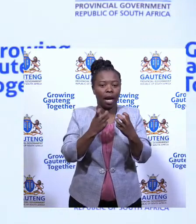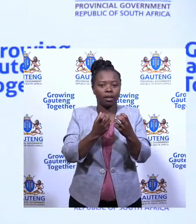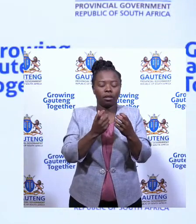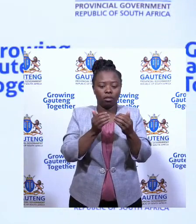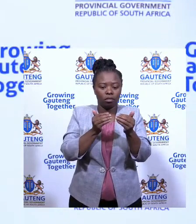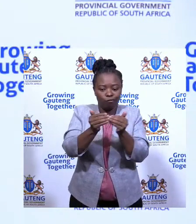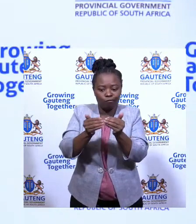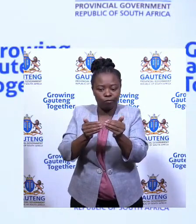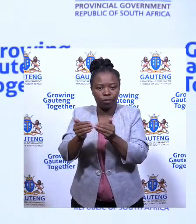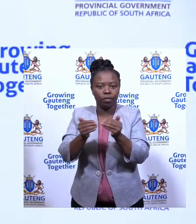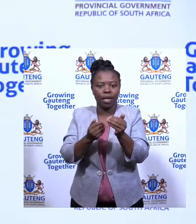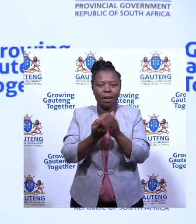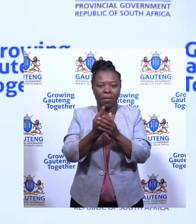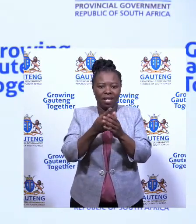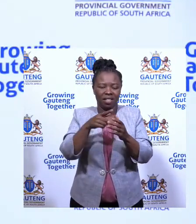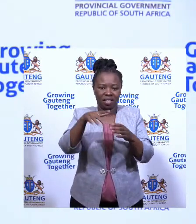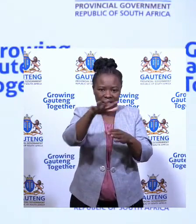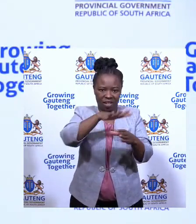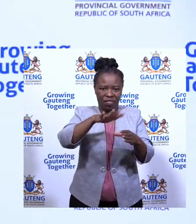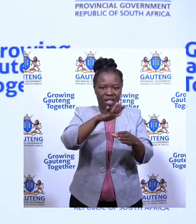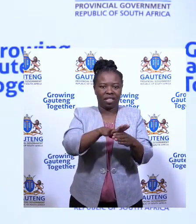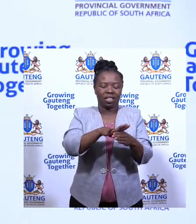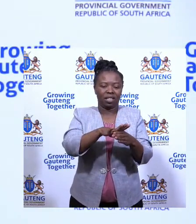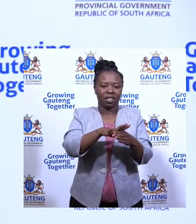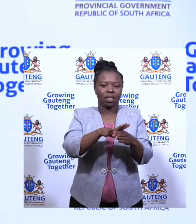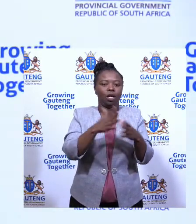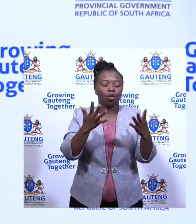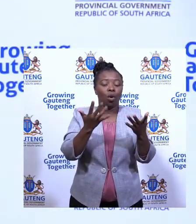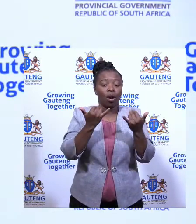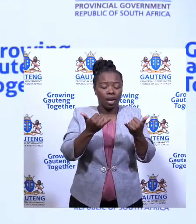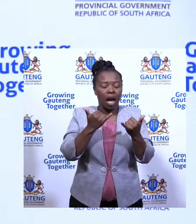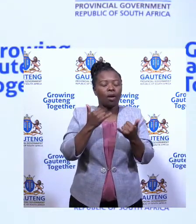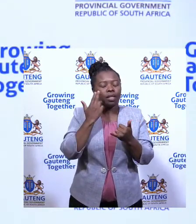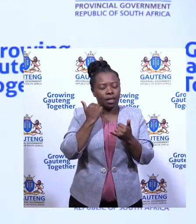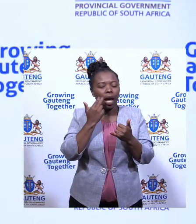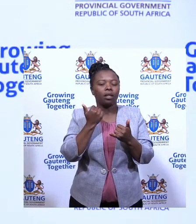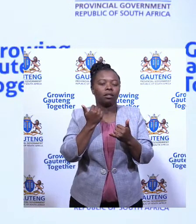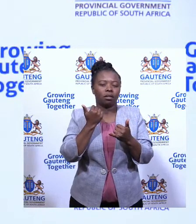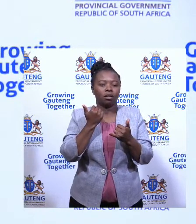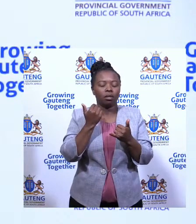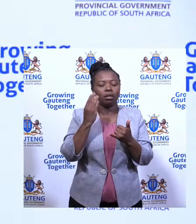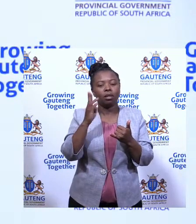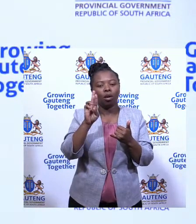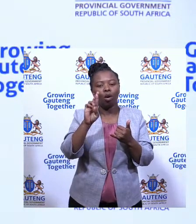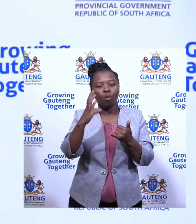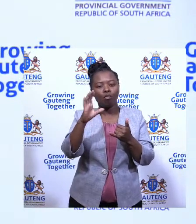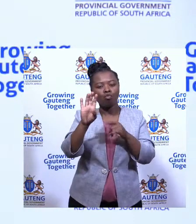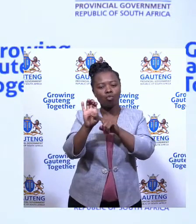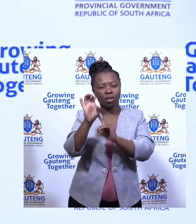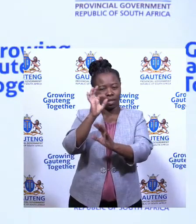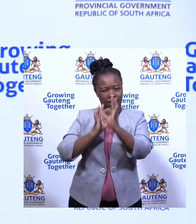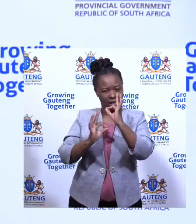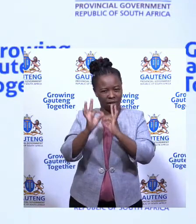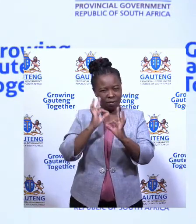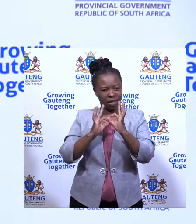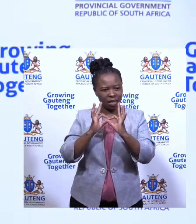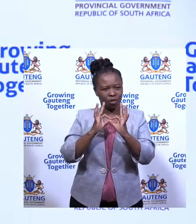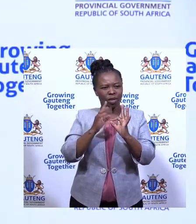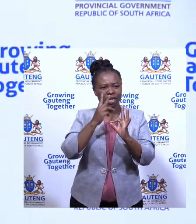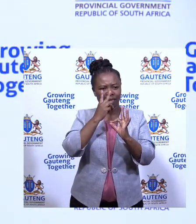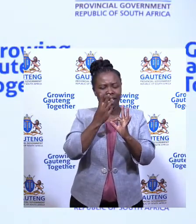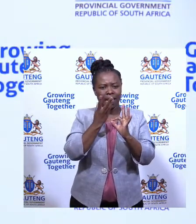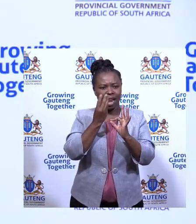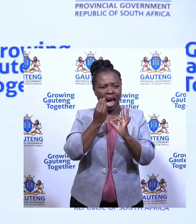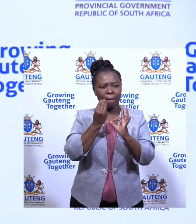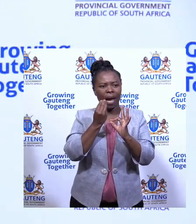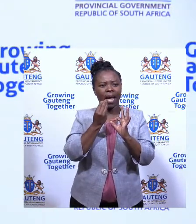in there. We are noting, and I think this links very nicely with what Bruce was showing, is that we're seeing plateauing of numbers.